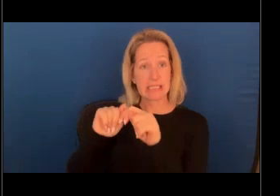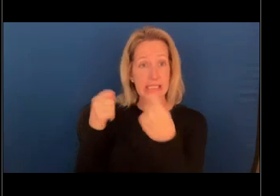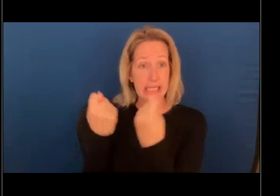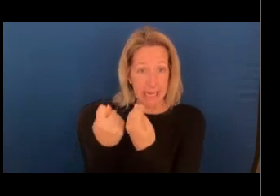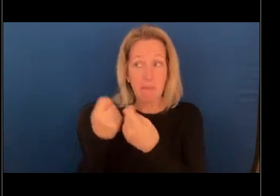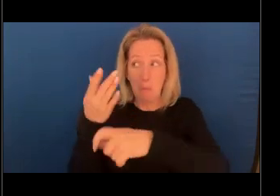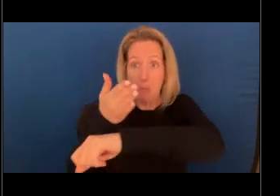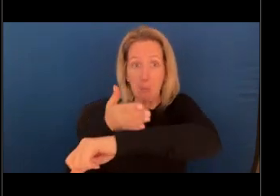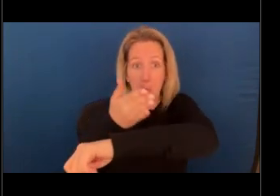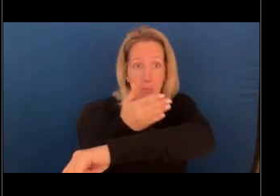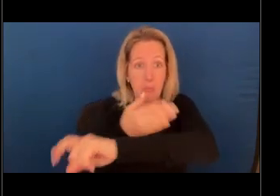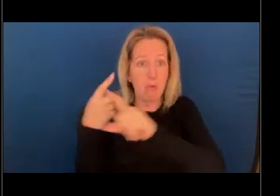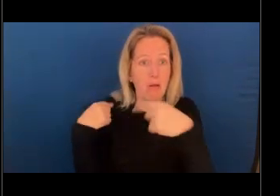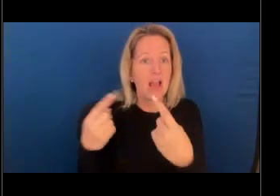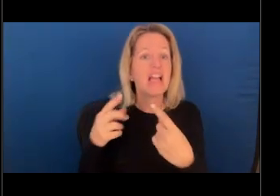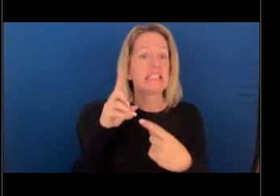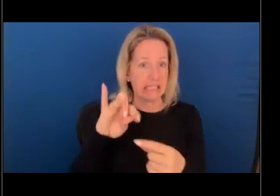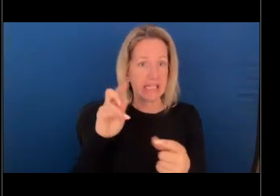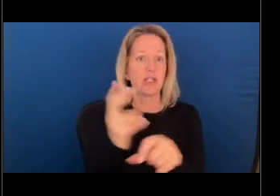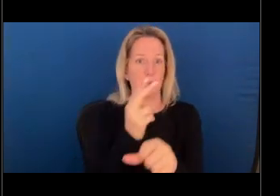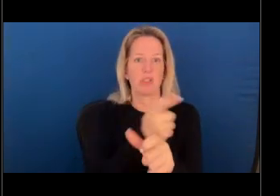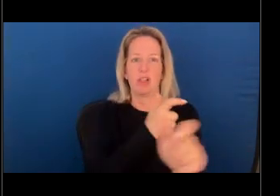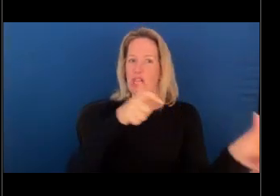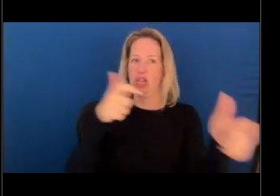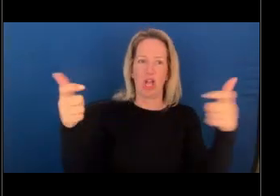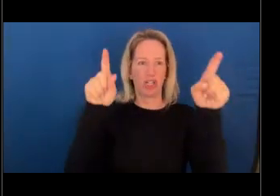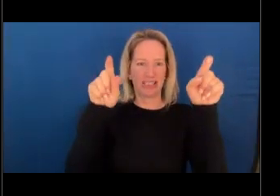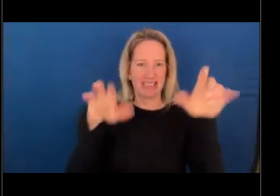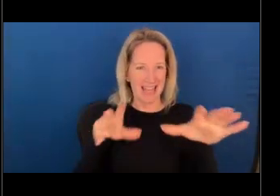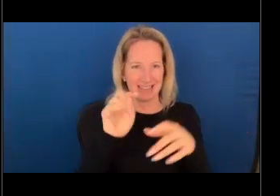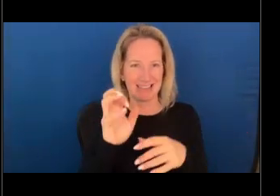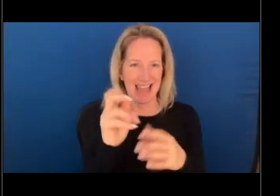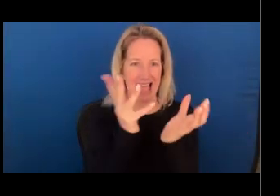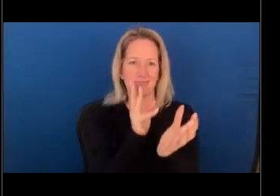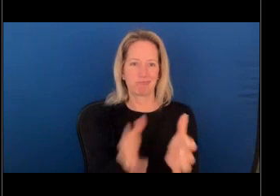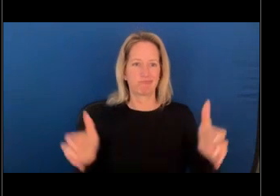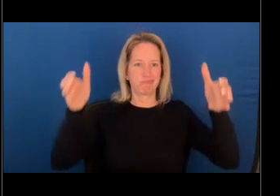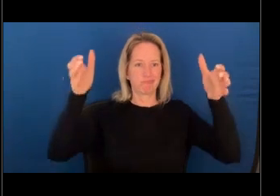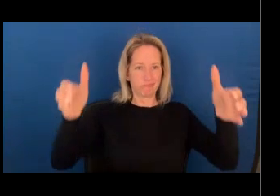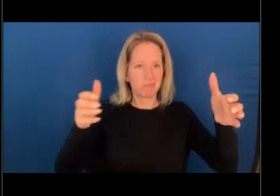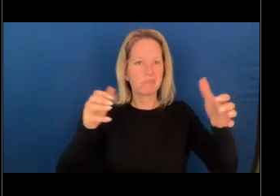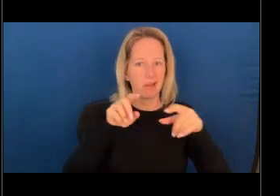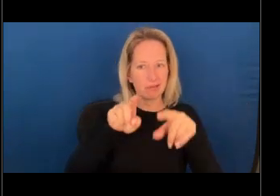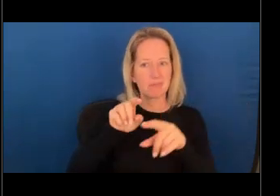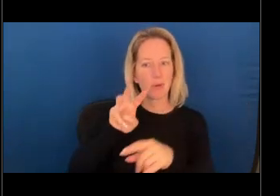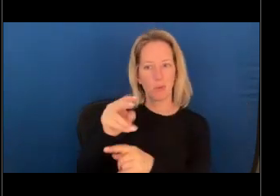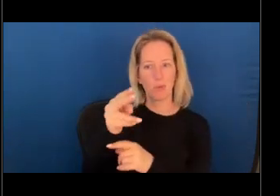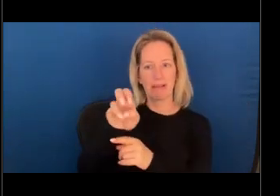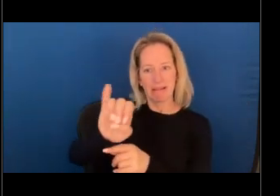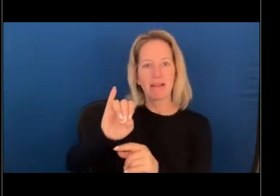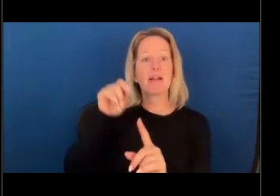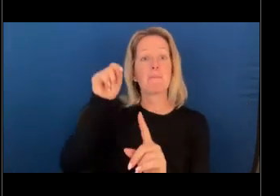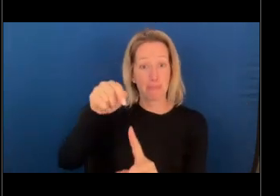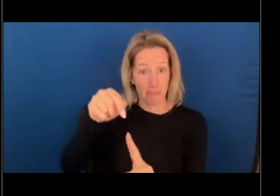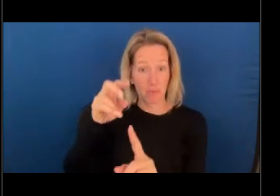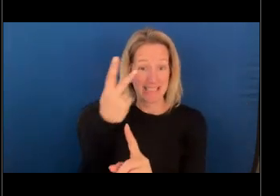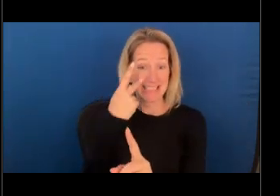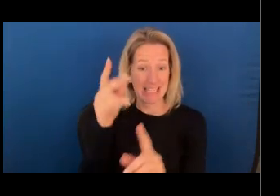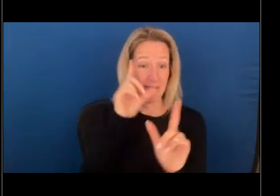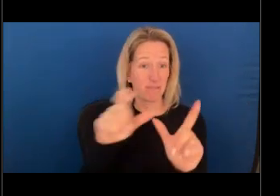large test tanks at Hui, and you can see some of the photos from that test on the right here. They were able